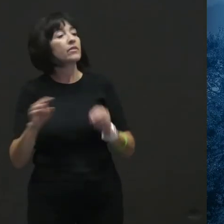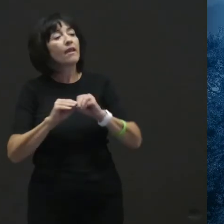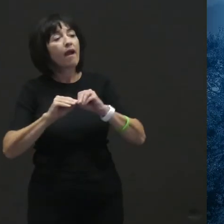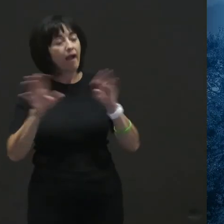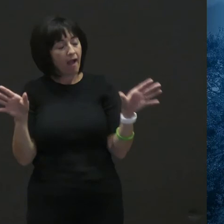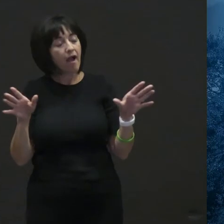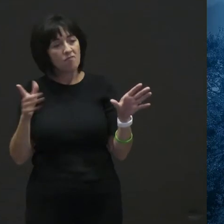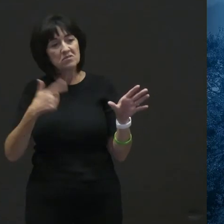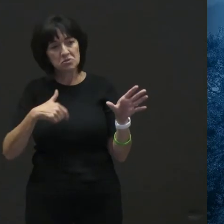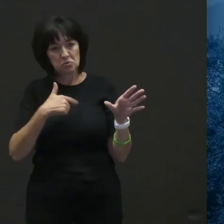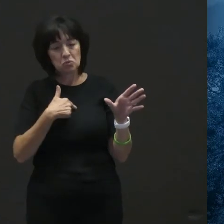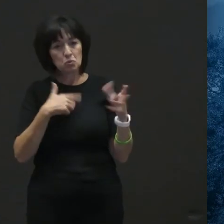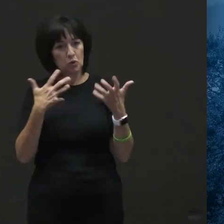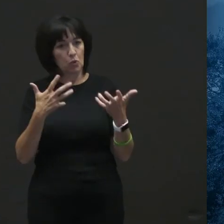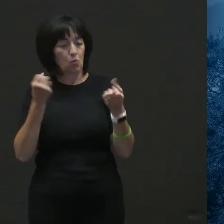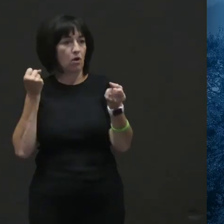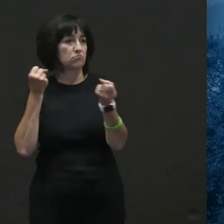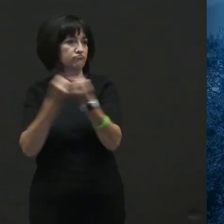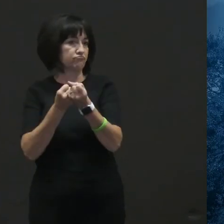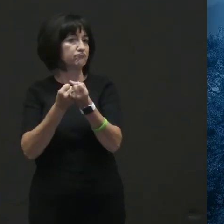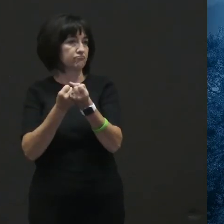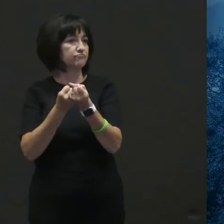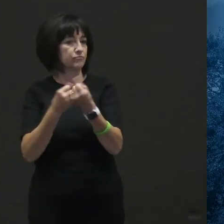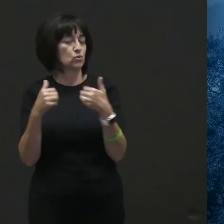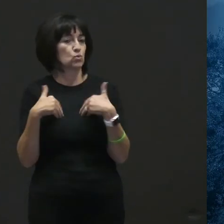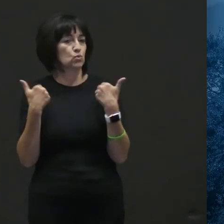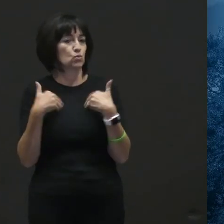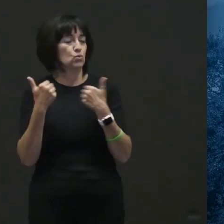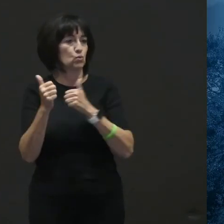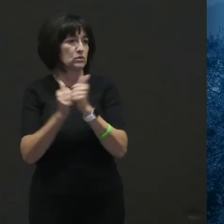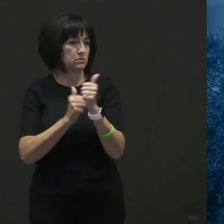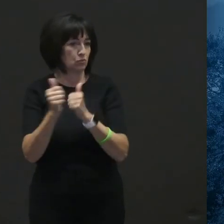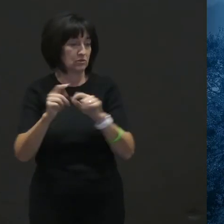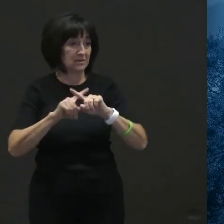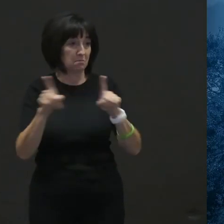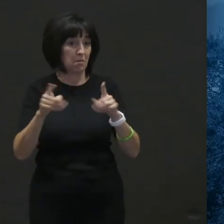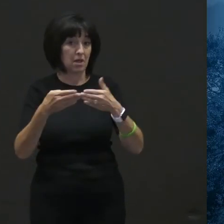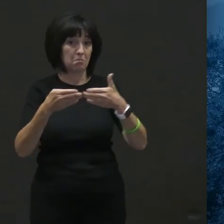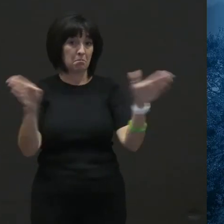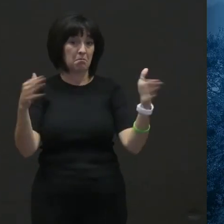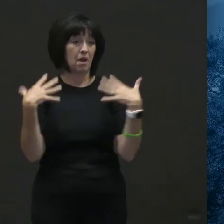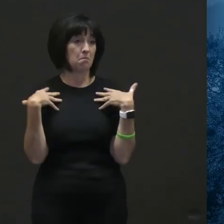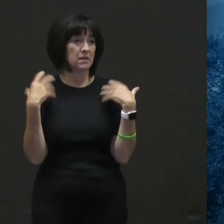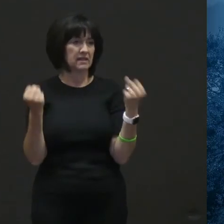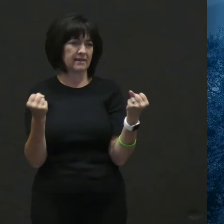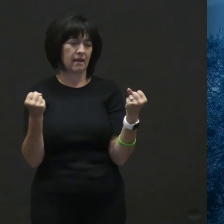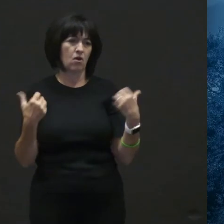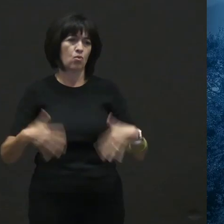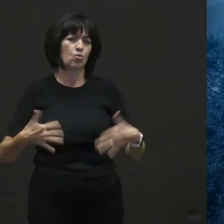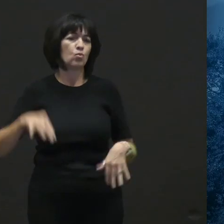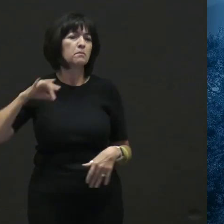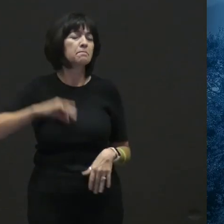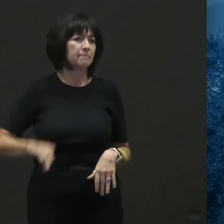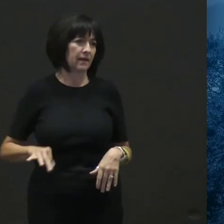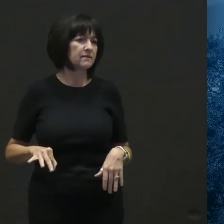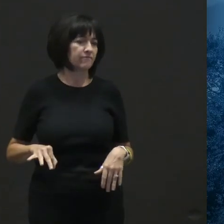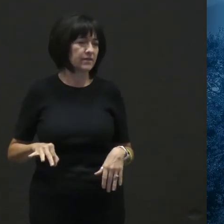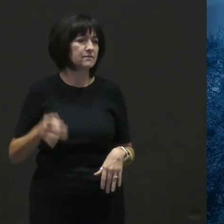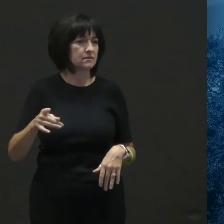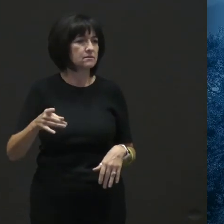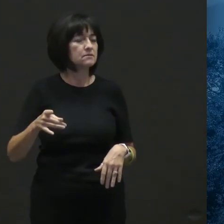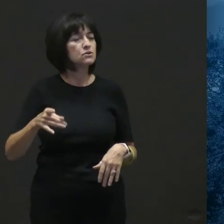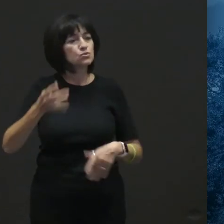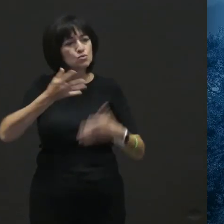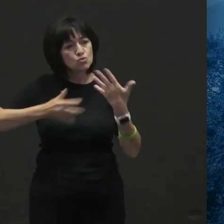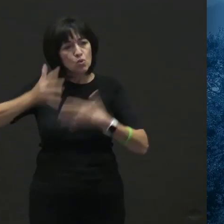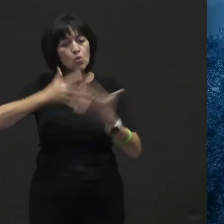sports. From a public health perspective, we see tremendous benefits, social, emotional, mental